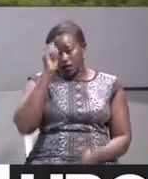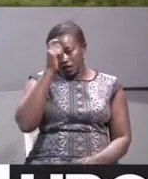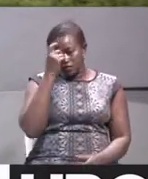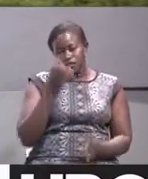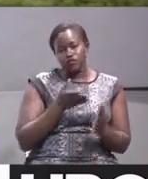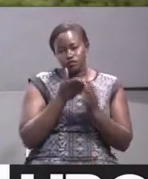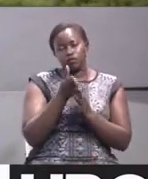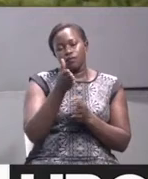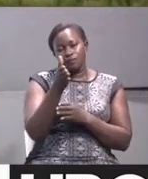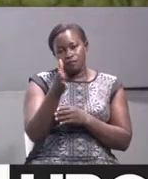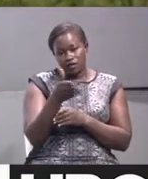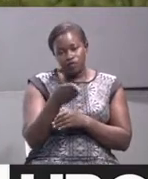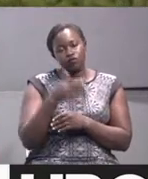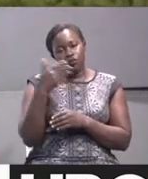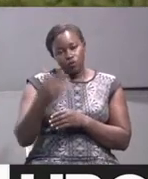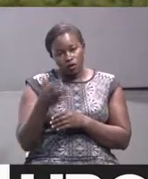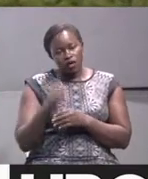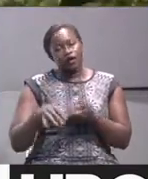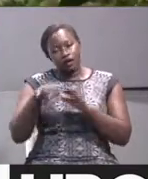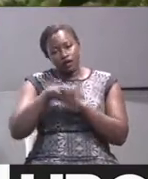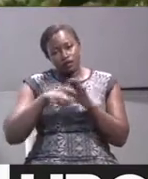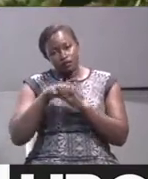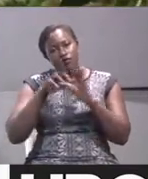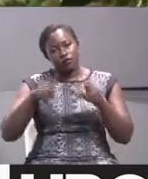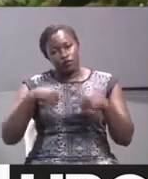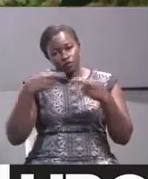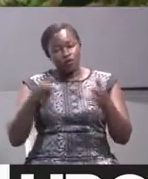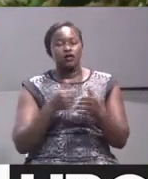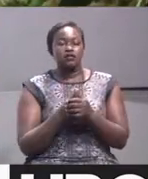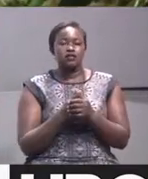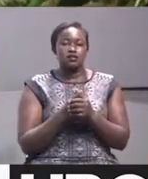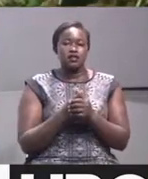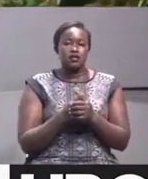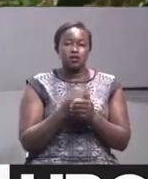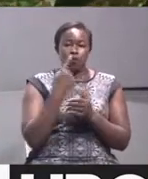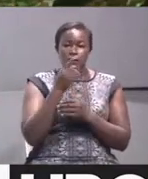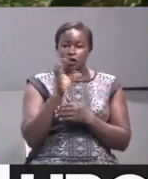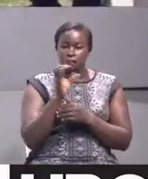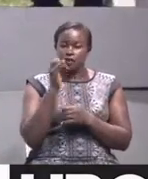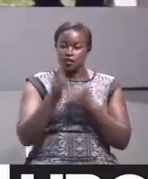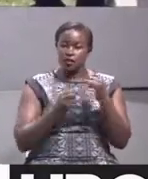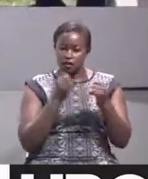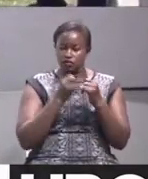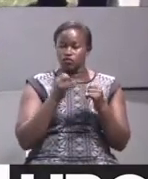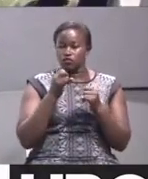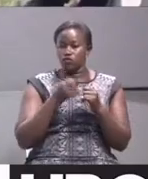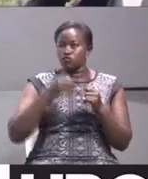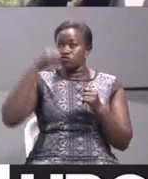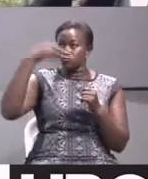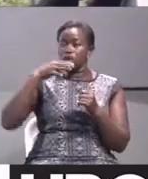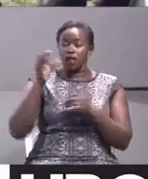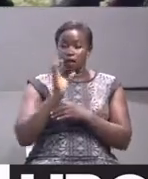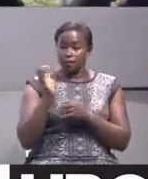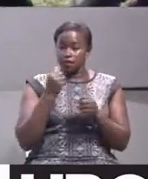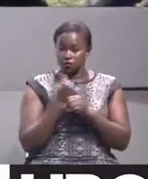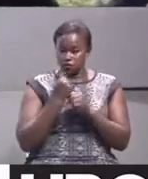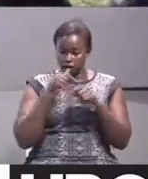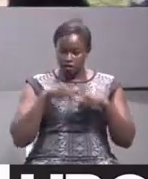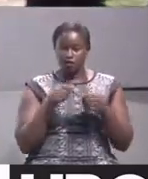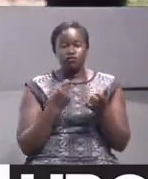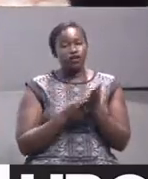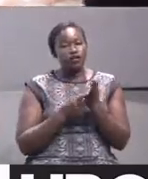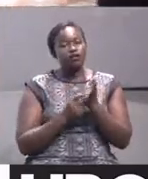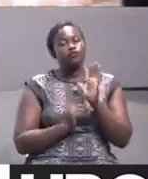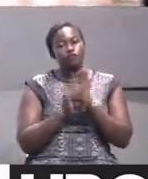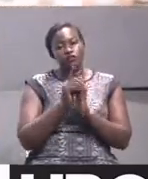Ministry of Water and Environment, contracted Nexus Green, an international solar company operating in Uganda, to